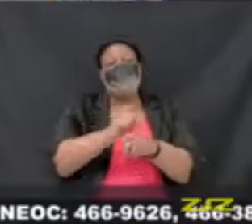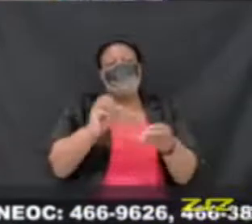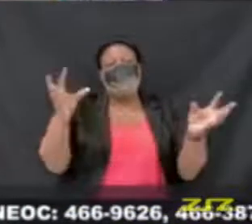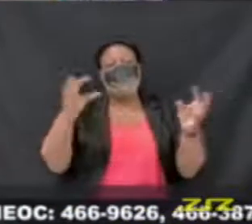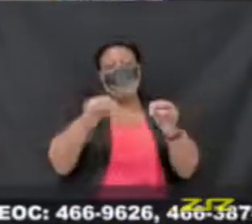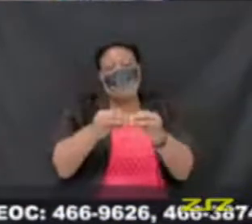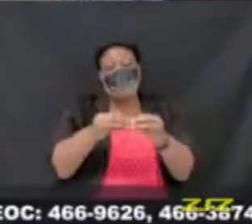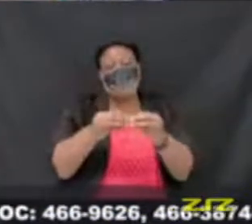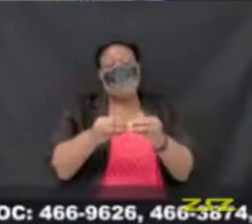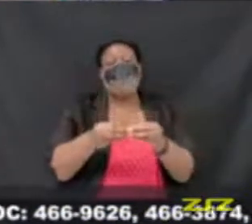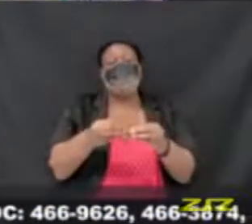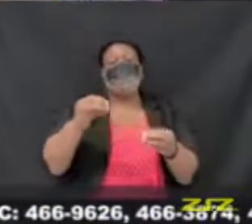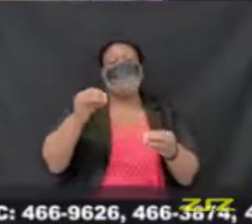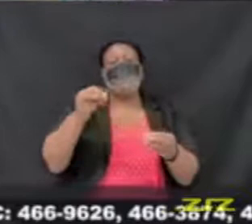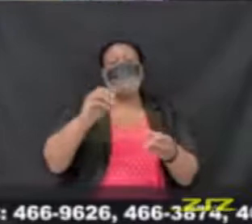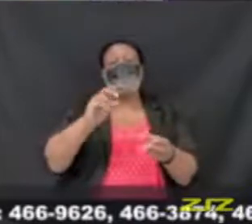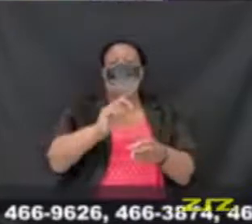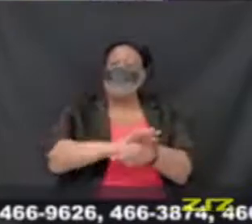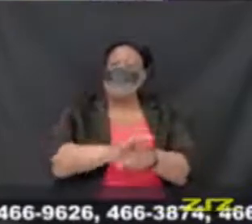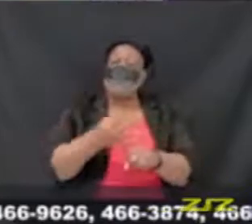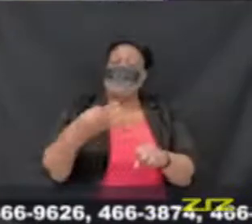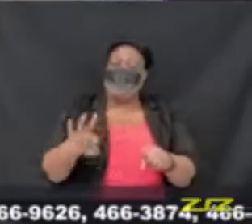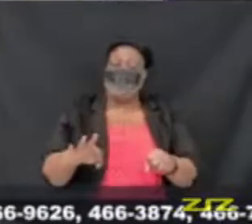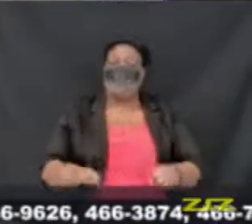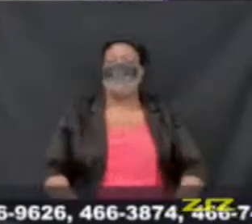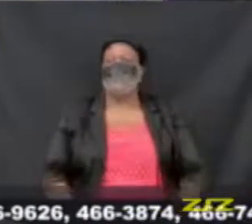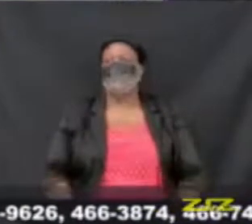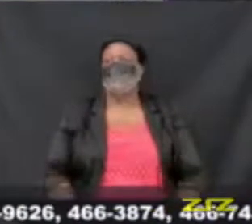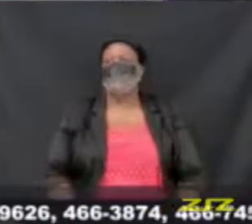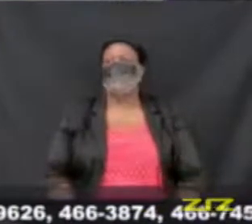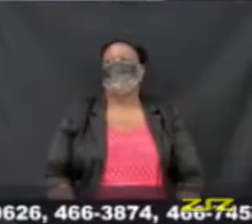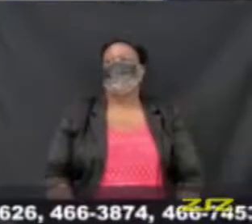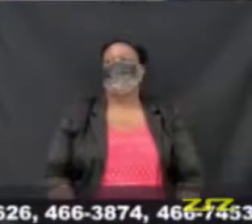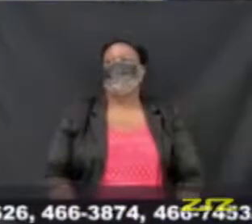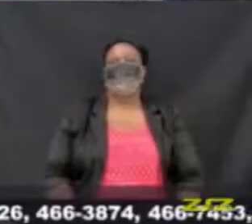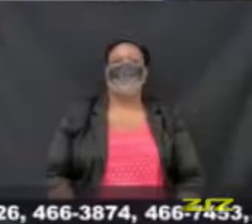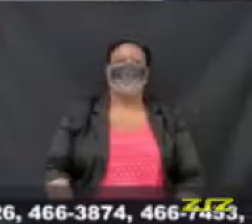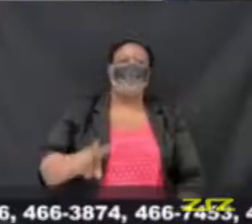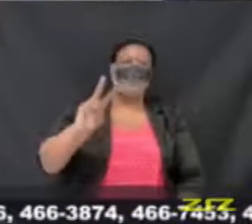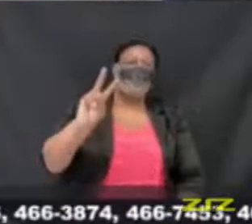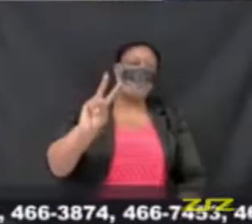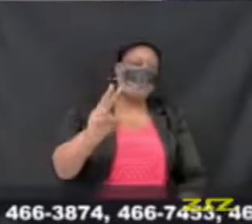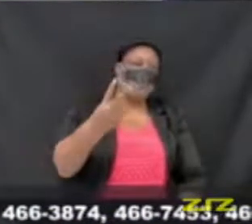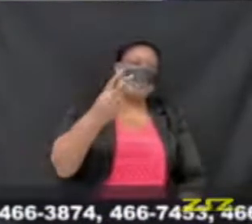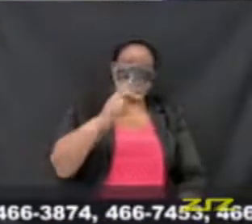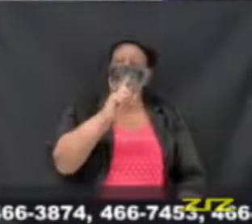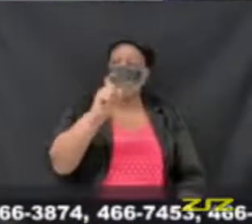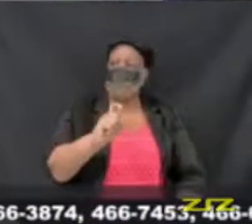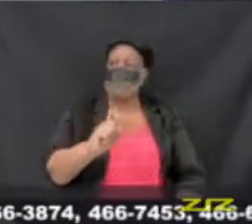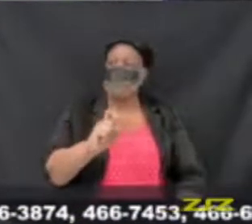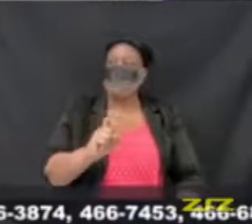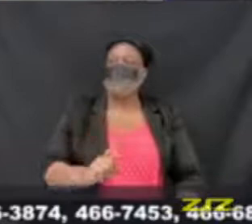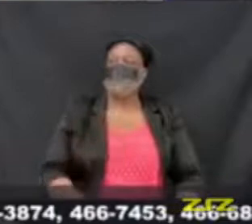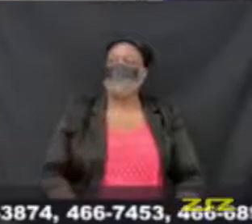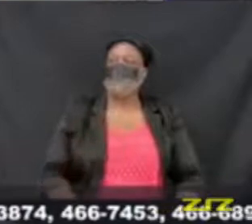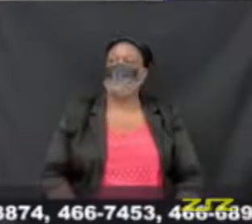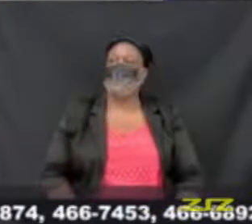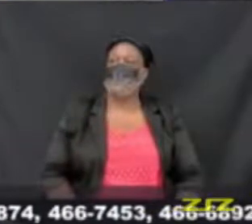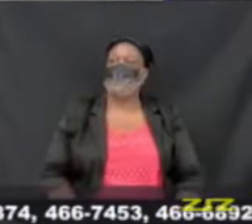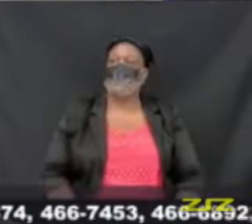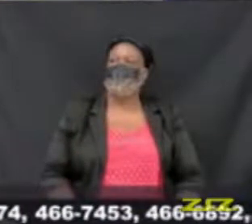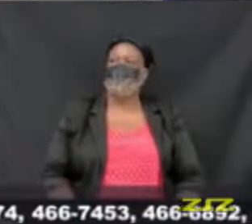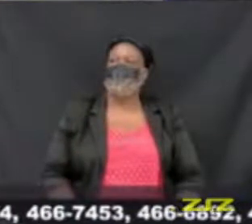now compared to 2020? The second question from Von Radio reads, as mentioned in a previous